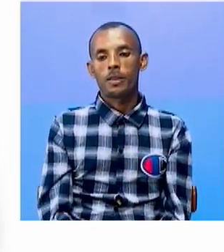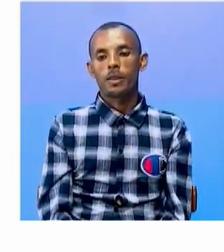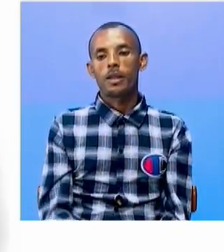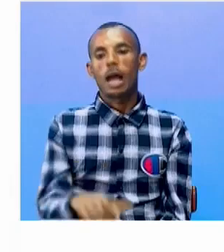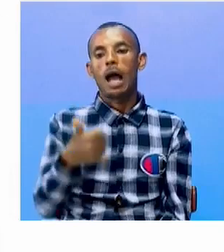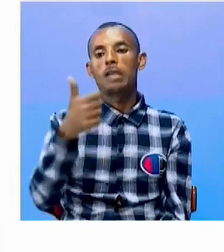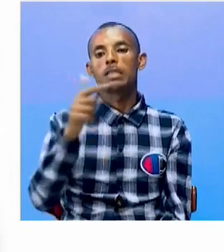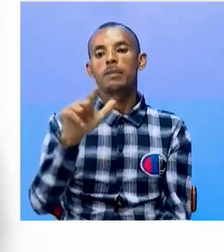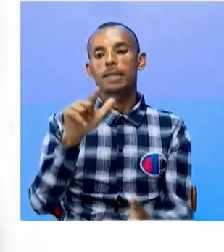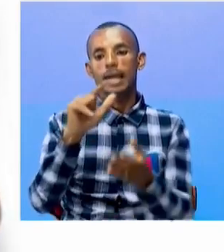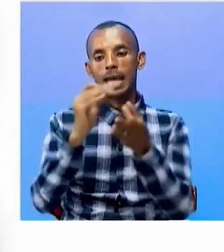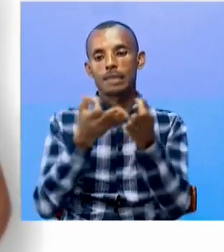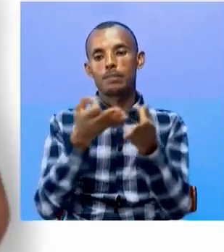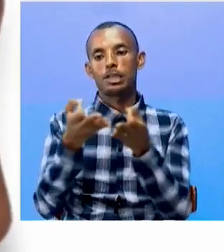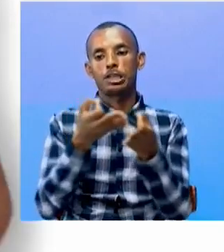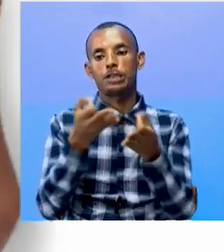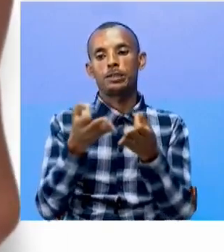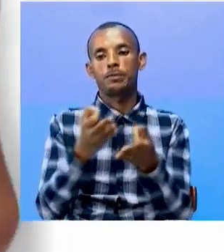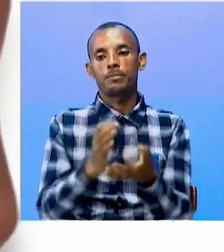Algebraic expression